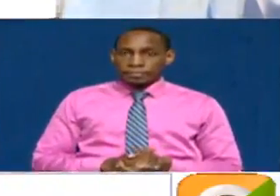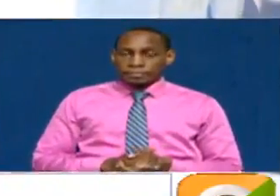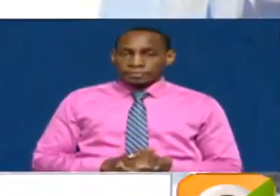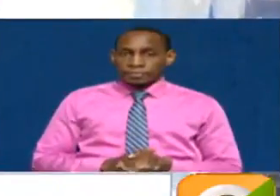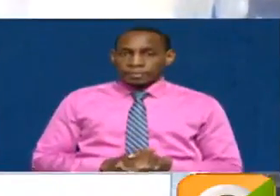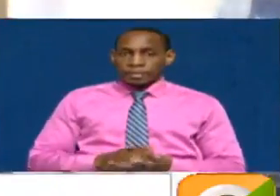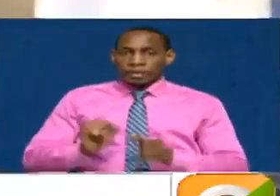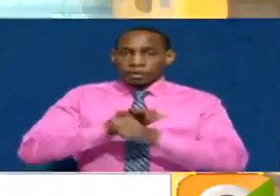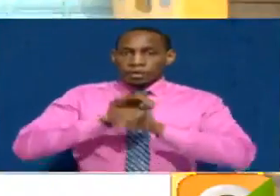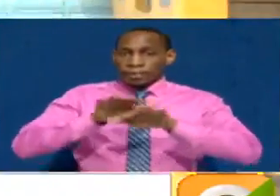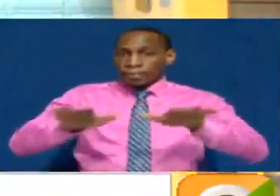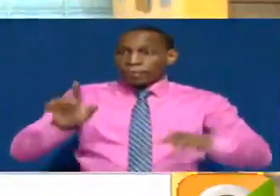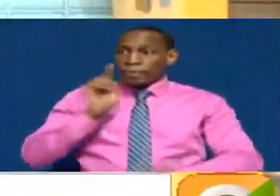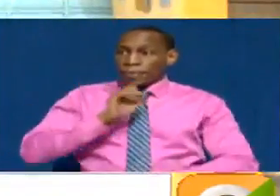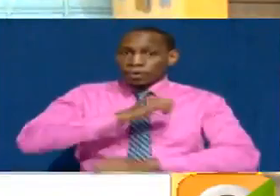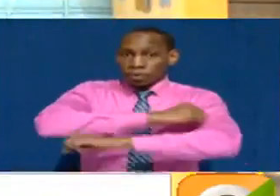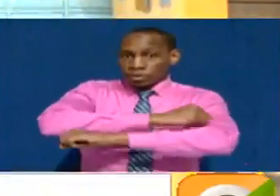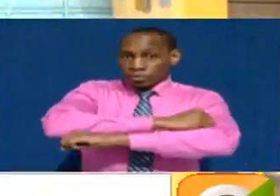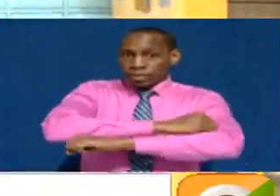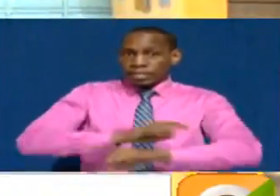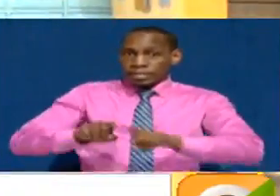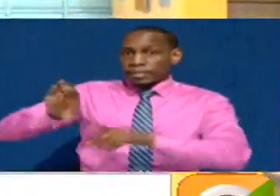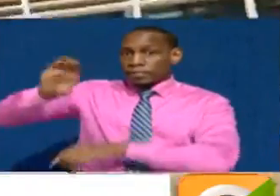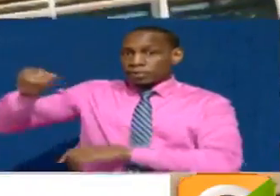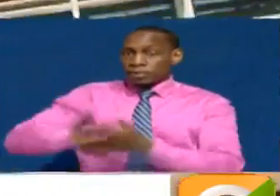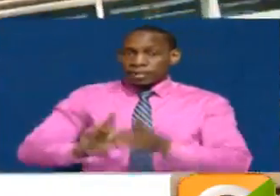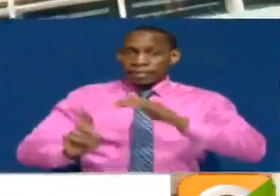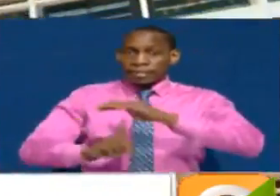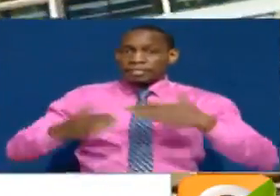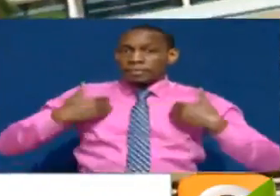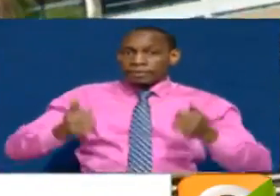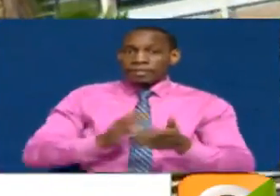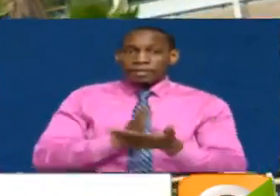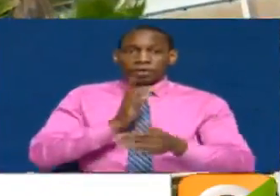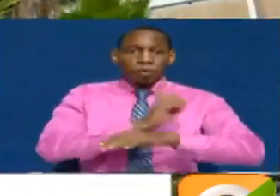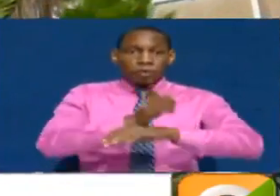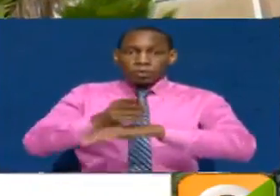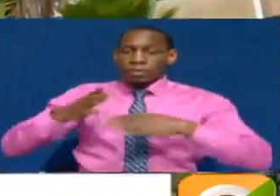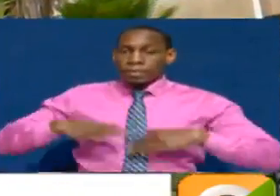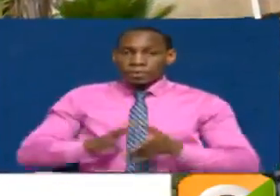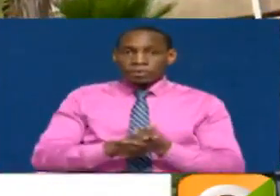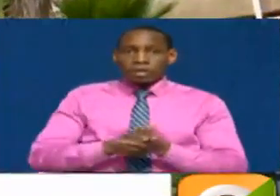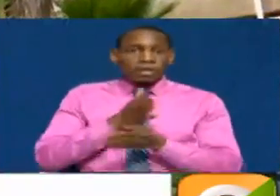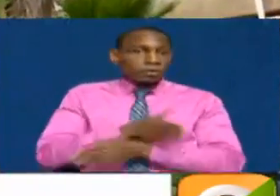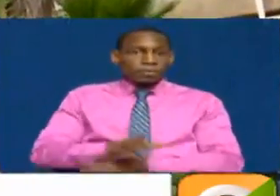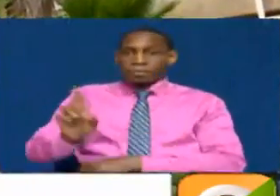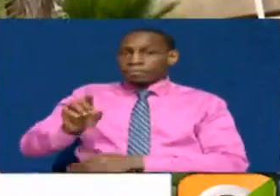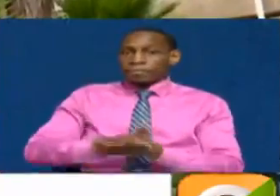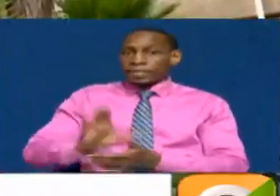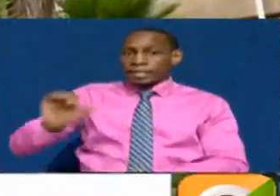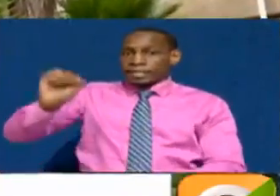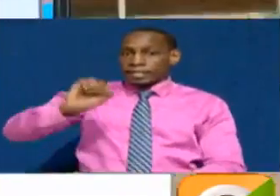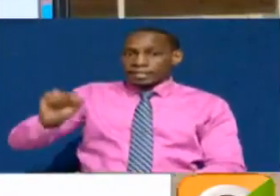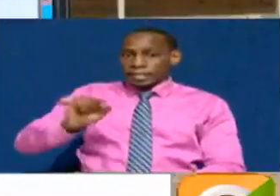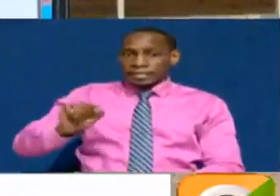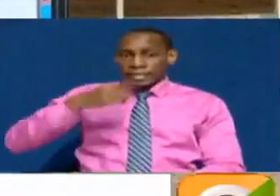A surge in new COVID-19 infections in schools and in the counties has the Ministry of Health warning Kenyans against dropping guard. CS